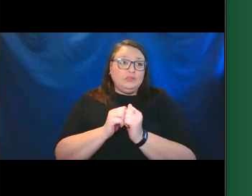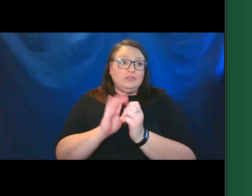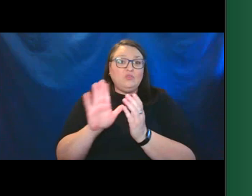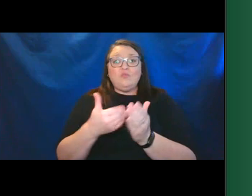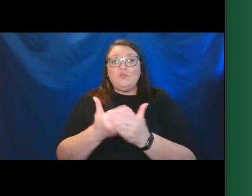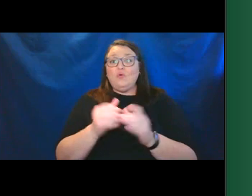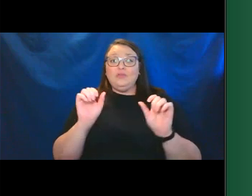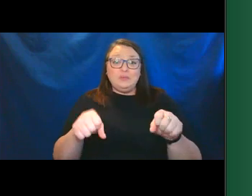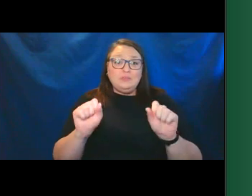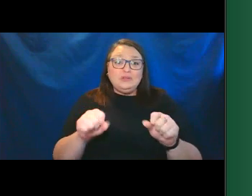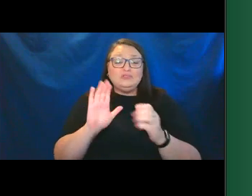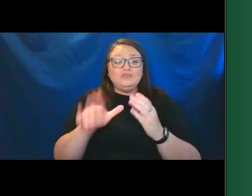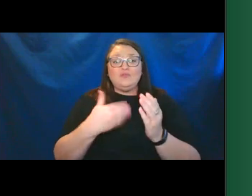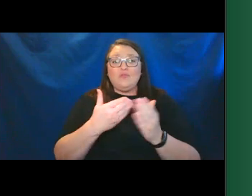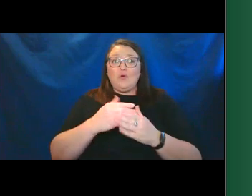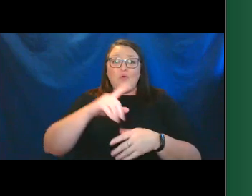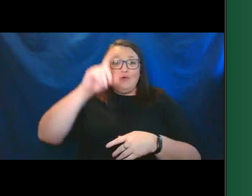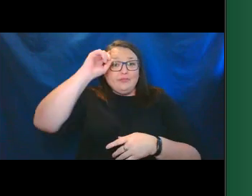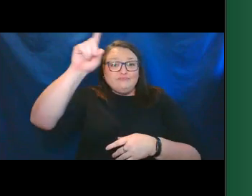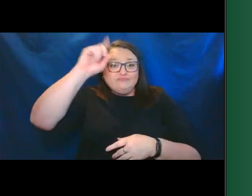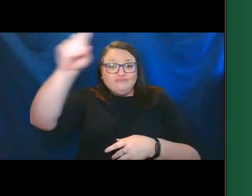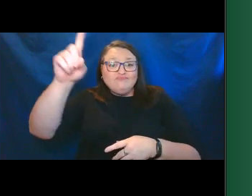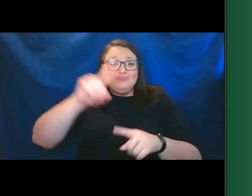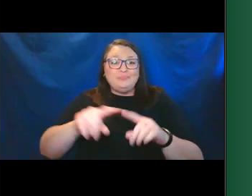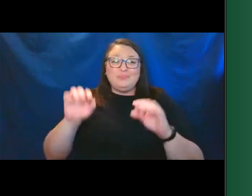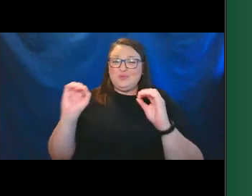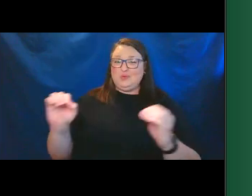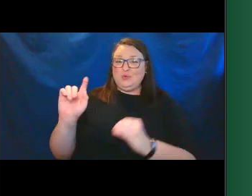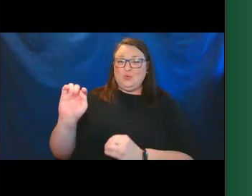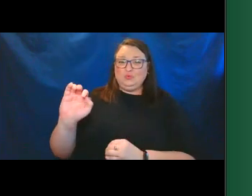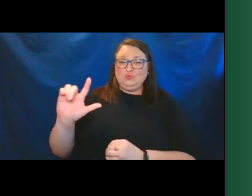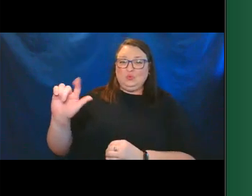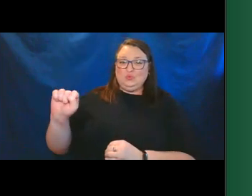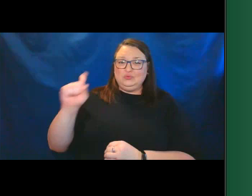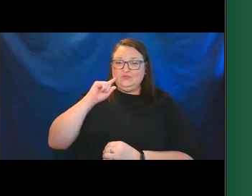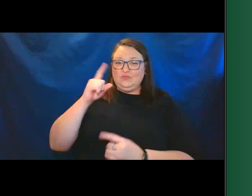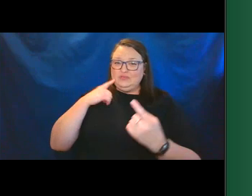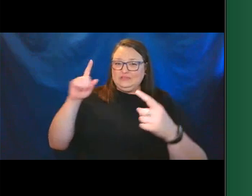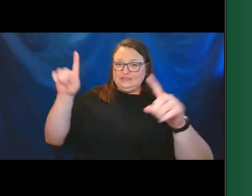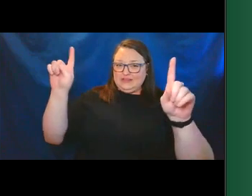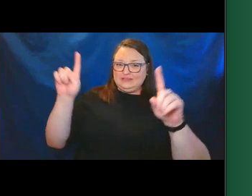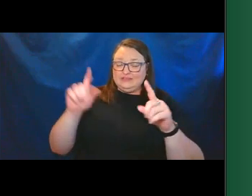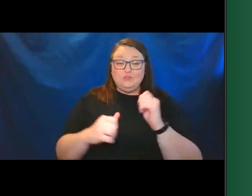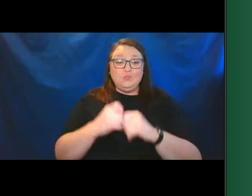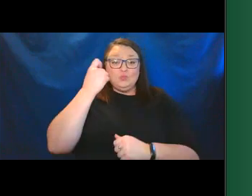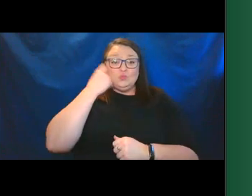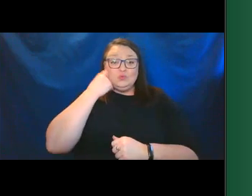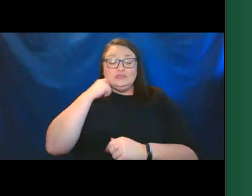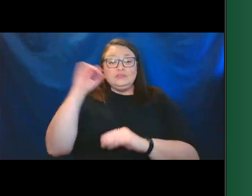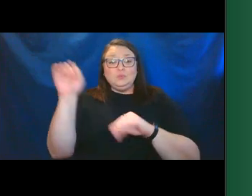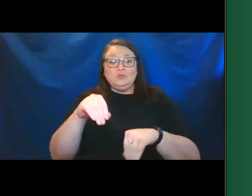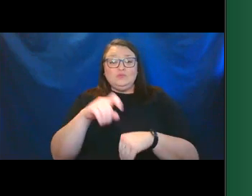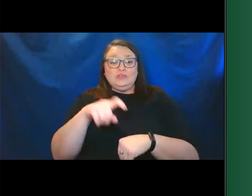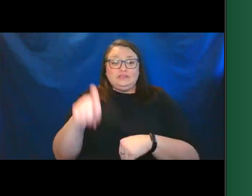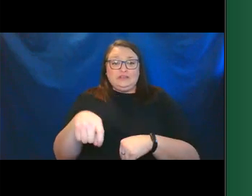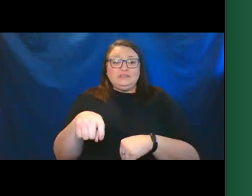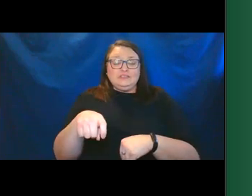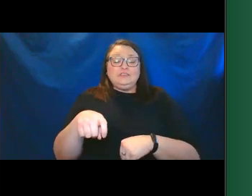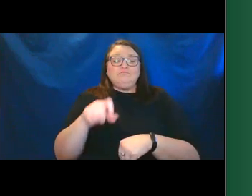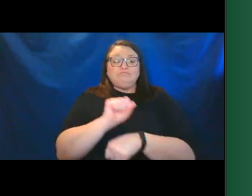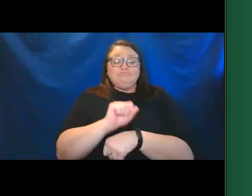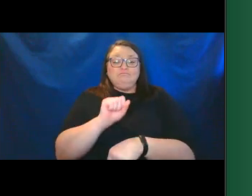capabilities and all of the smarts and none of the tools for success. And most recently, I moved to Texas a few years ago and was